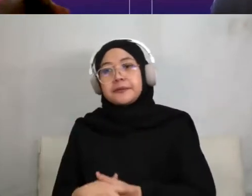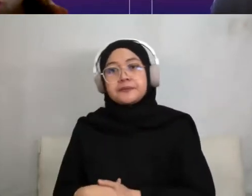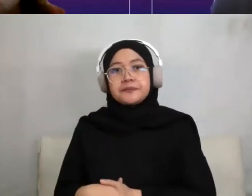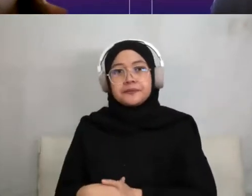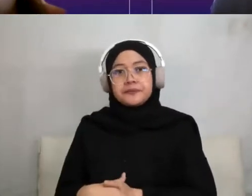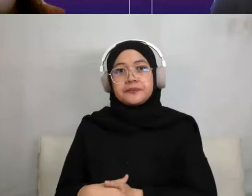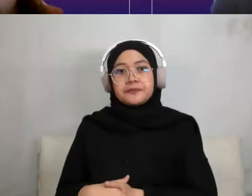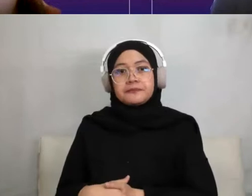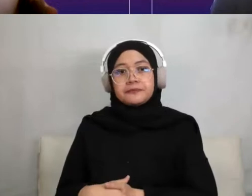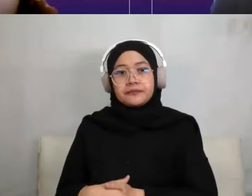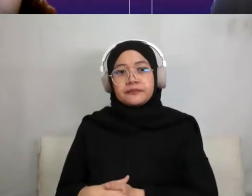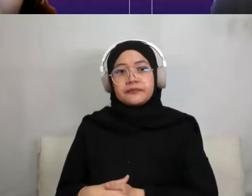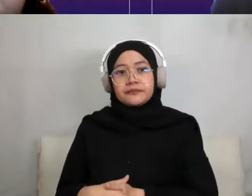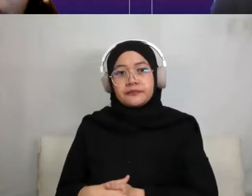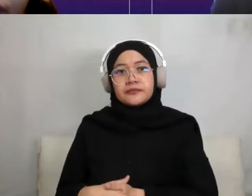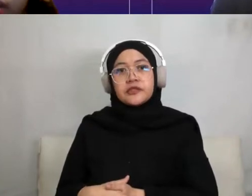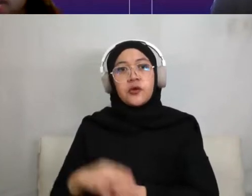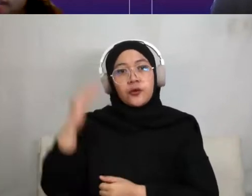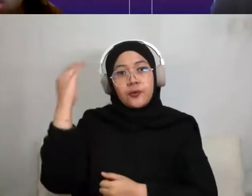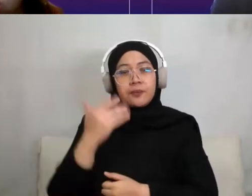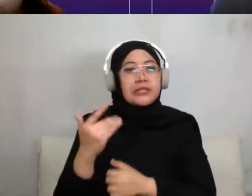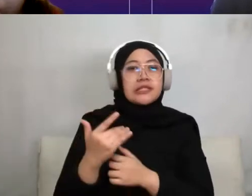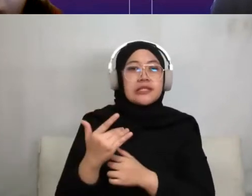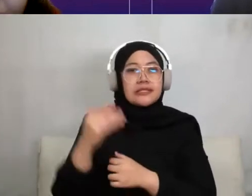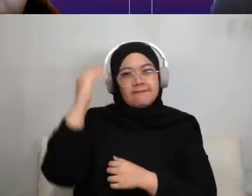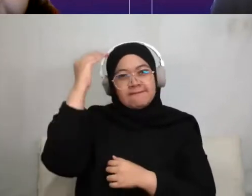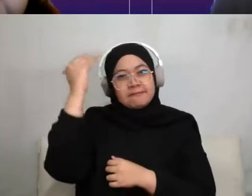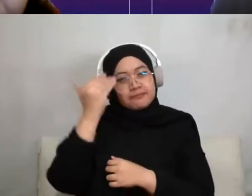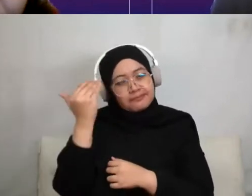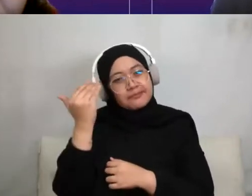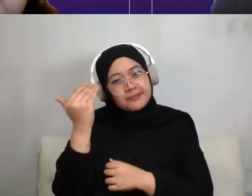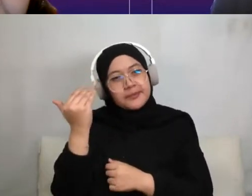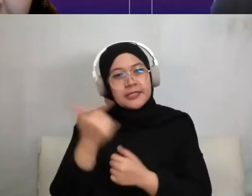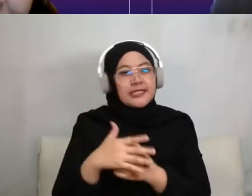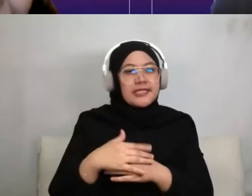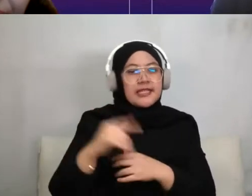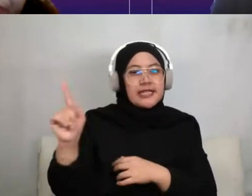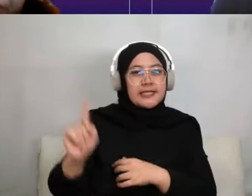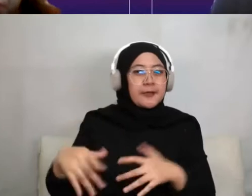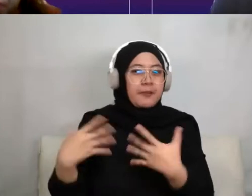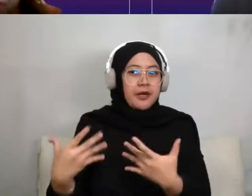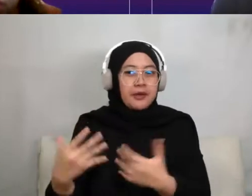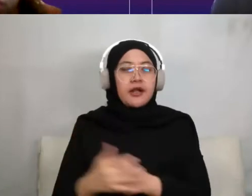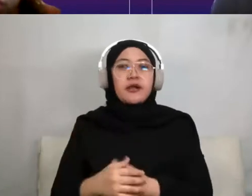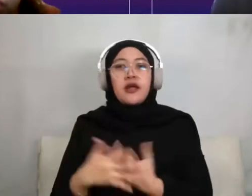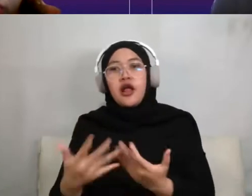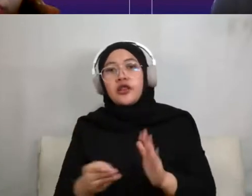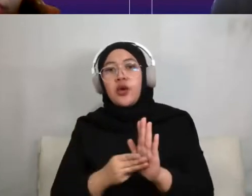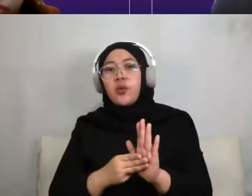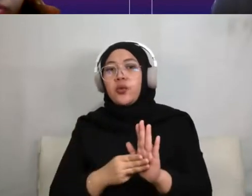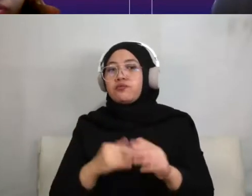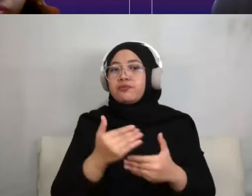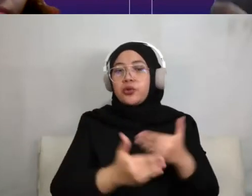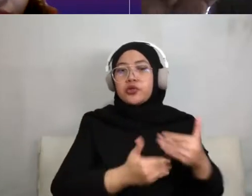different from their conventional ICE counterparts? These are two different things.